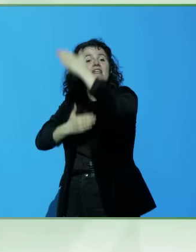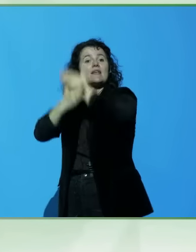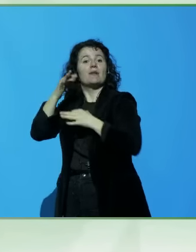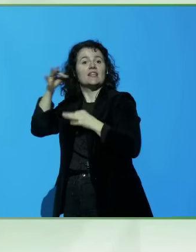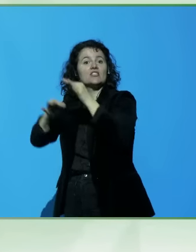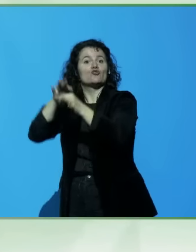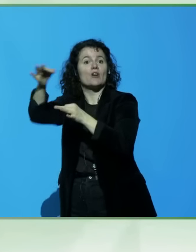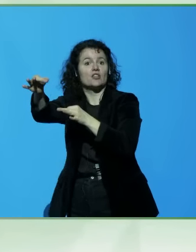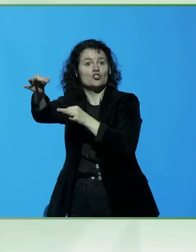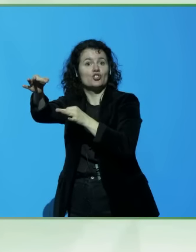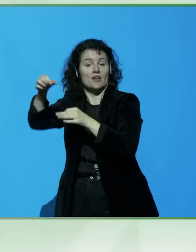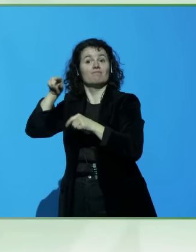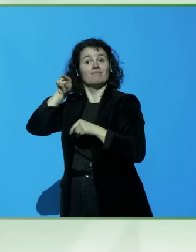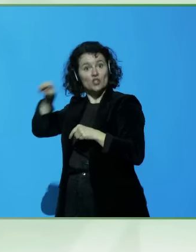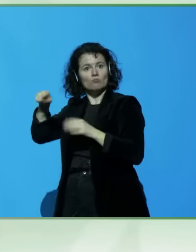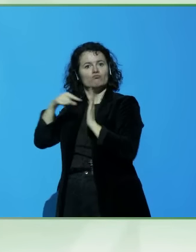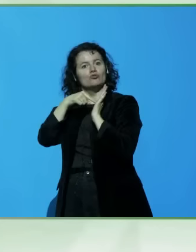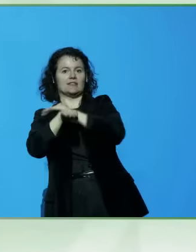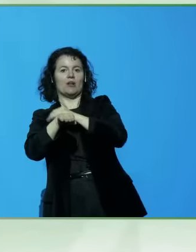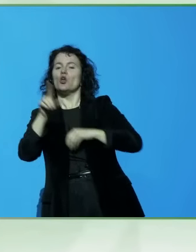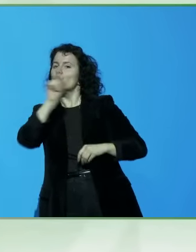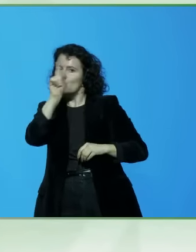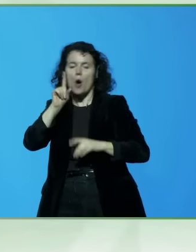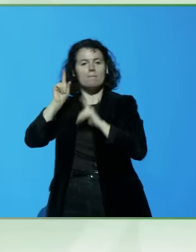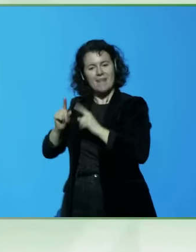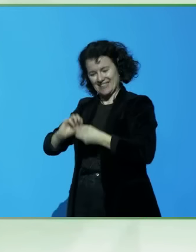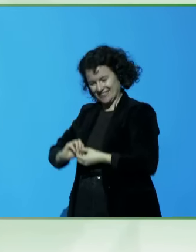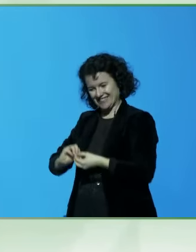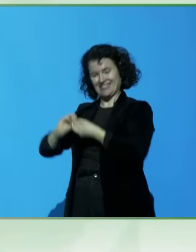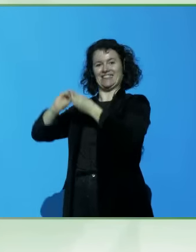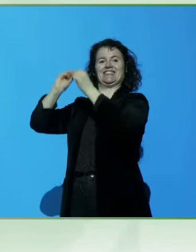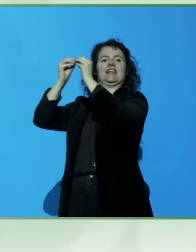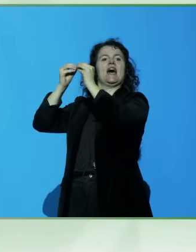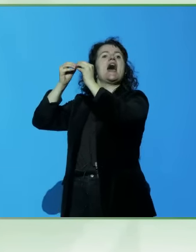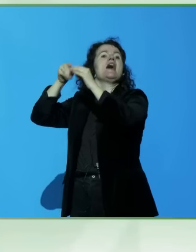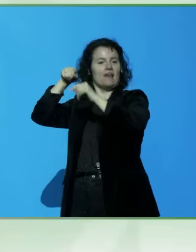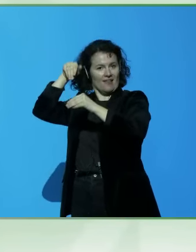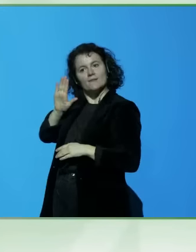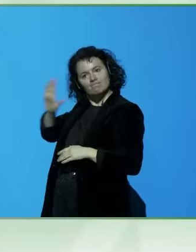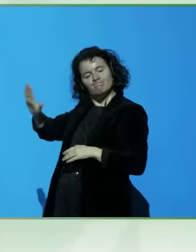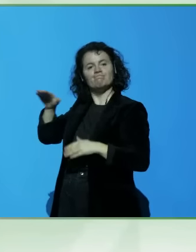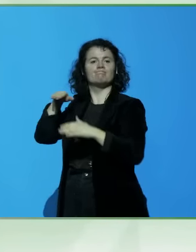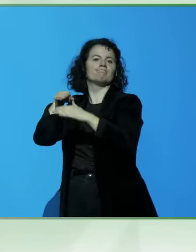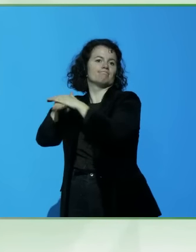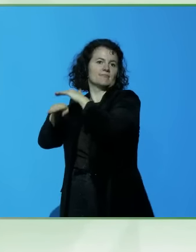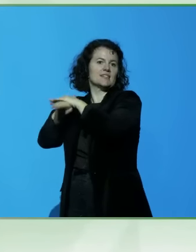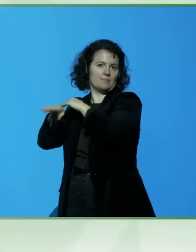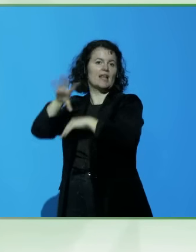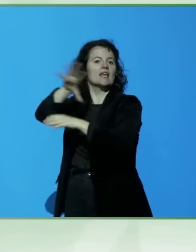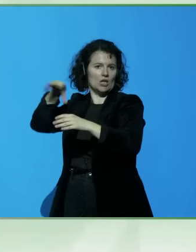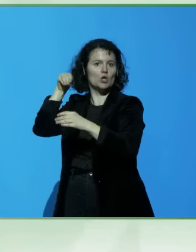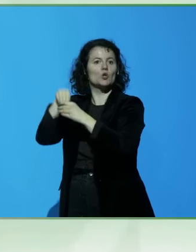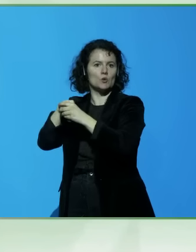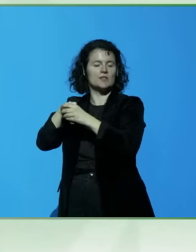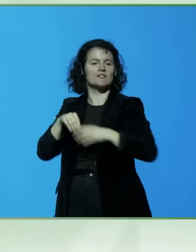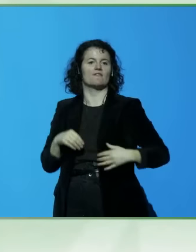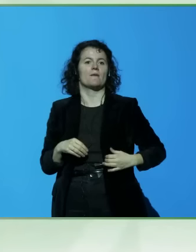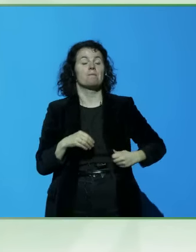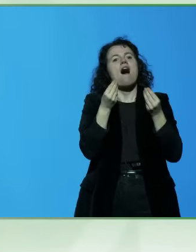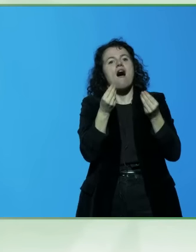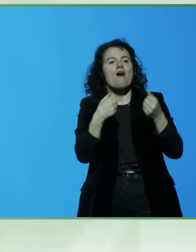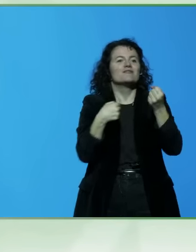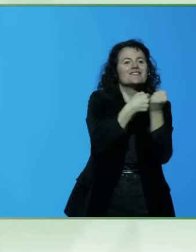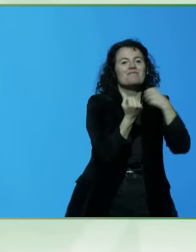move from accessibility upon request, enhancing video and sound quality, provides valuable support to